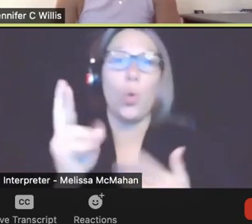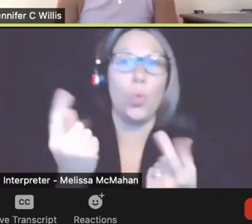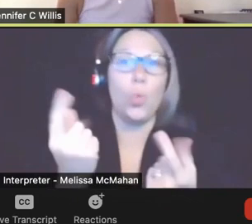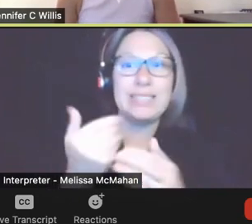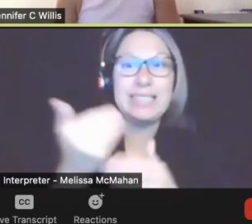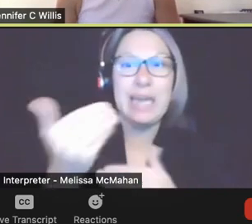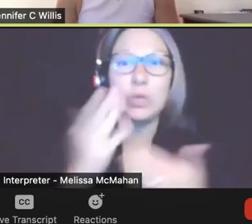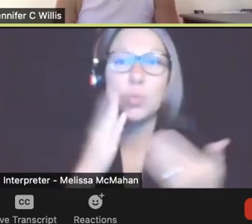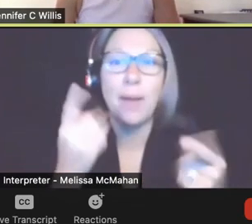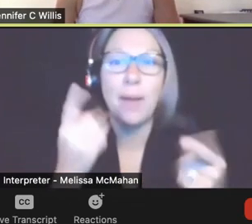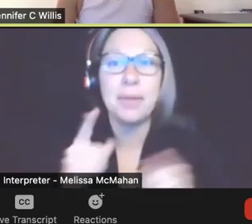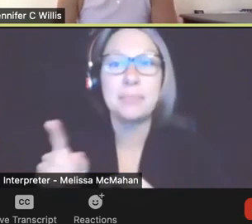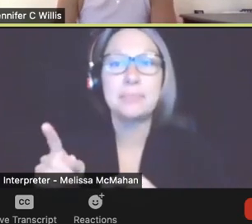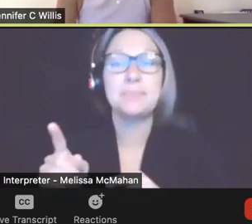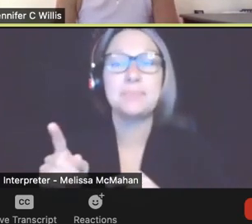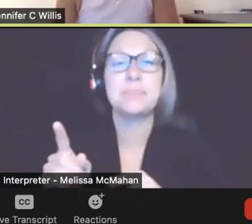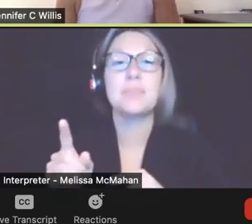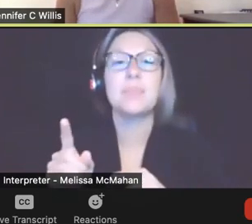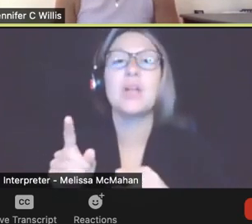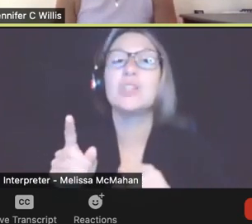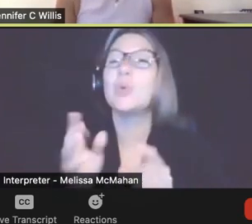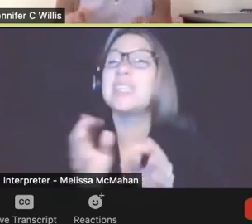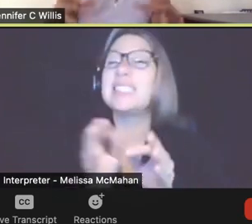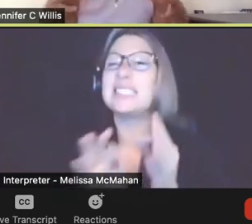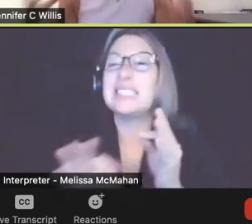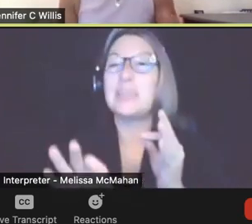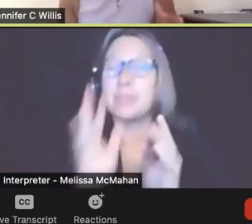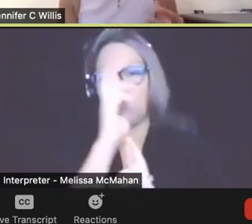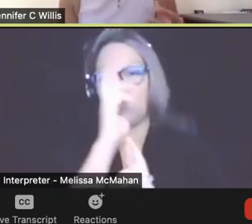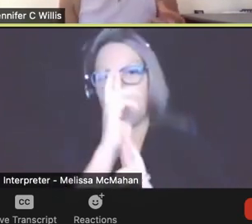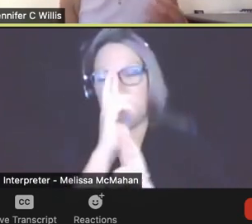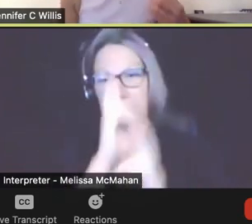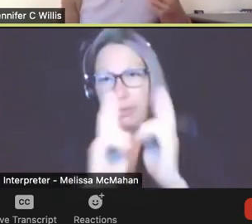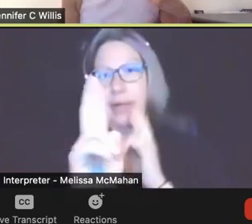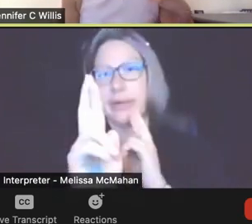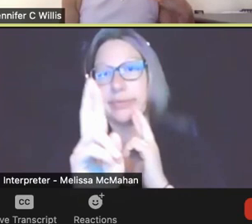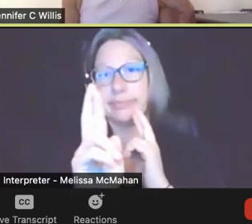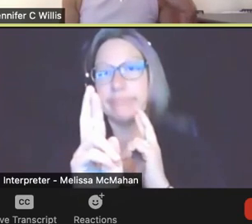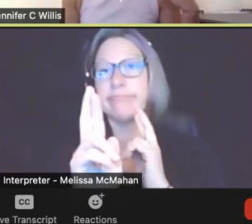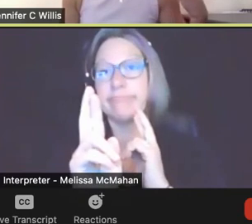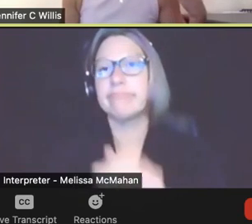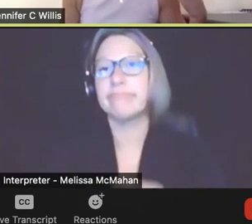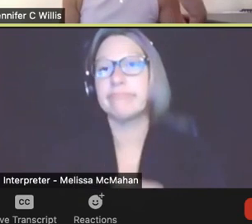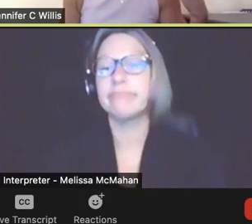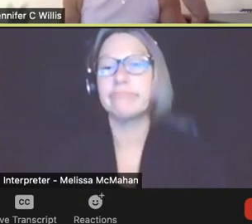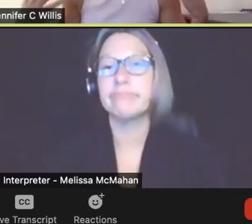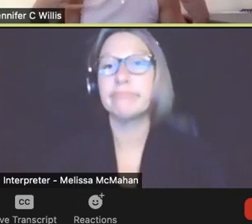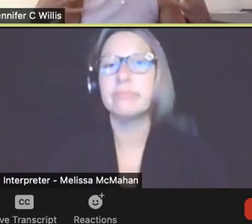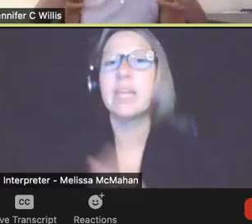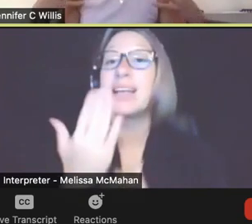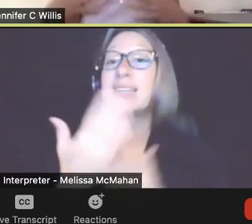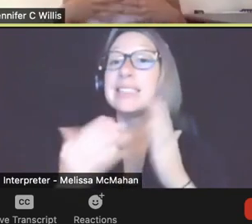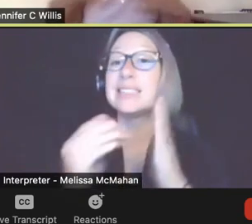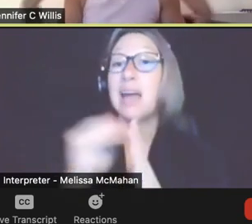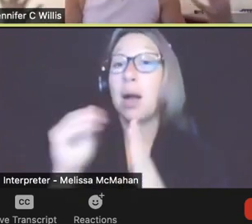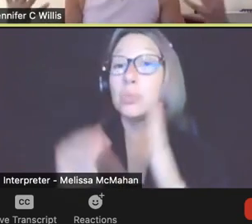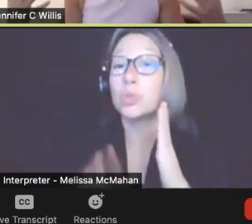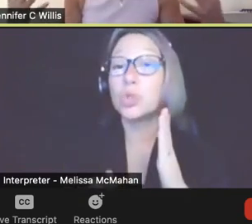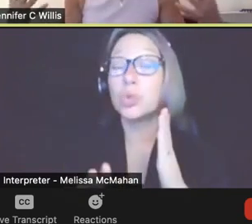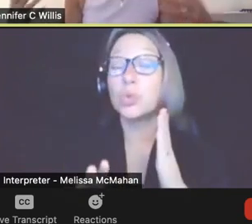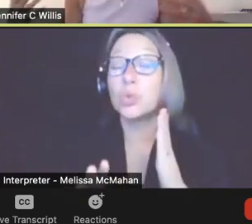you. So it simply provides respect. For some of our students, it's a way to let them know if there's something that